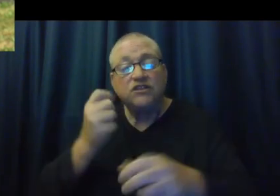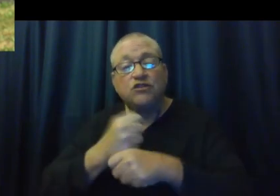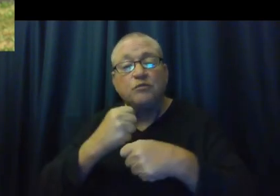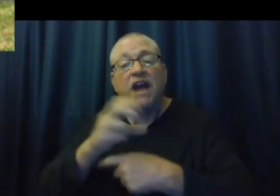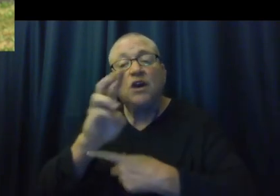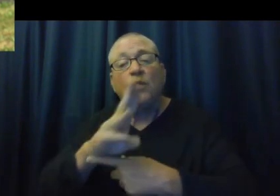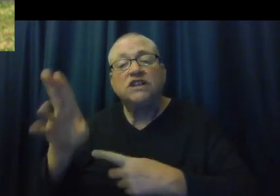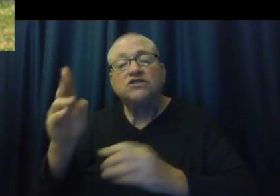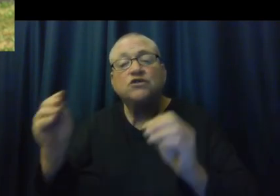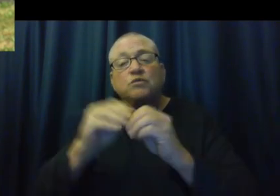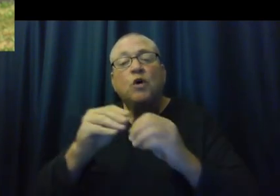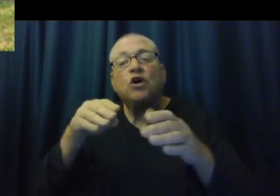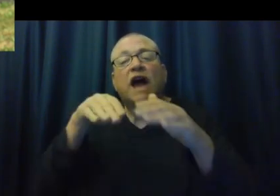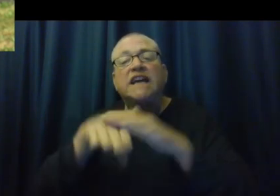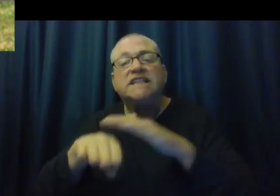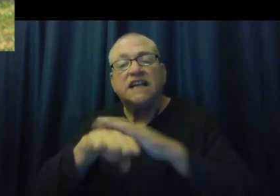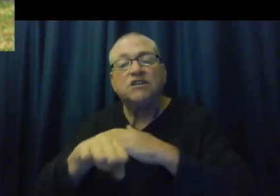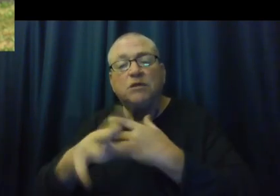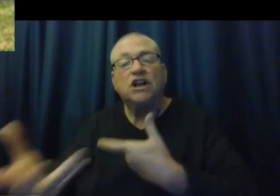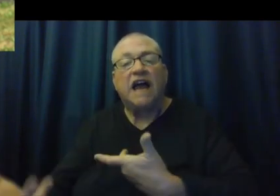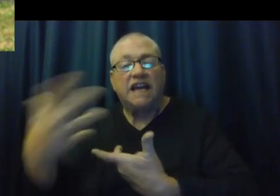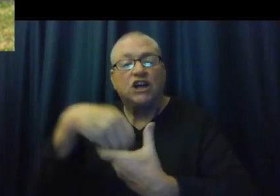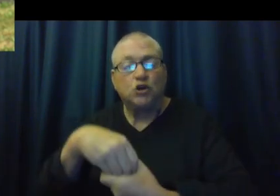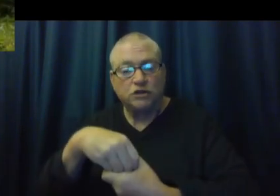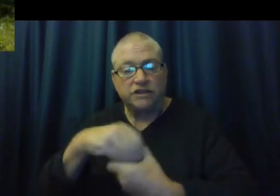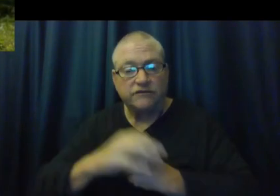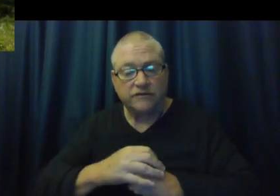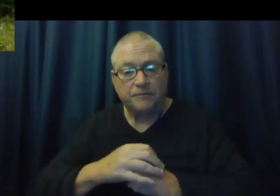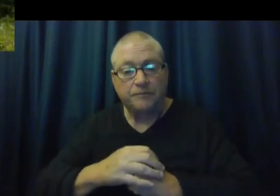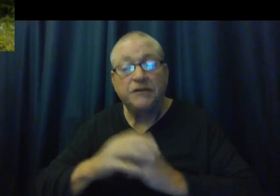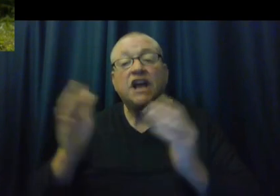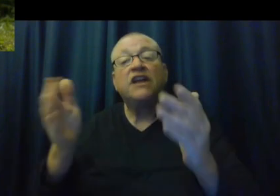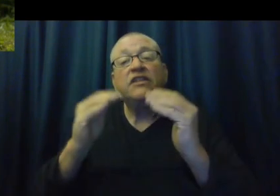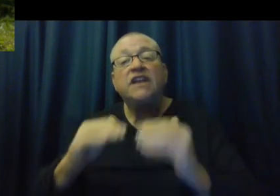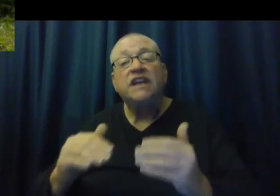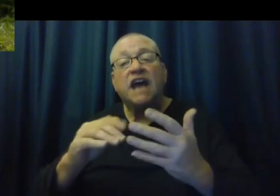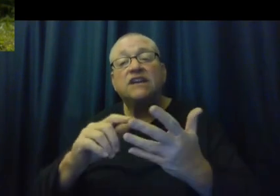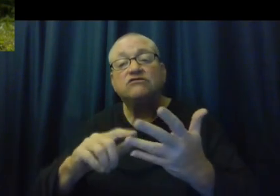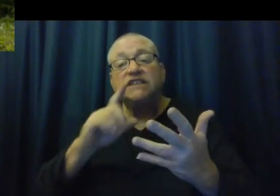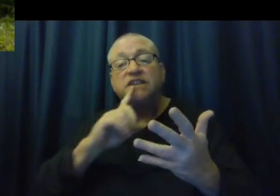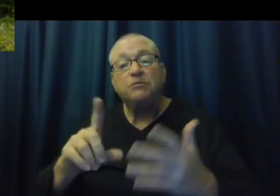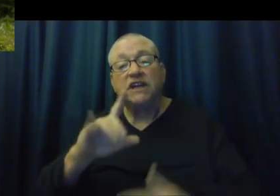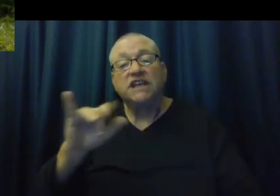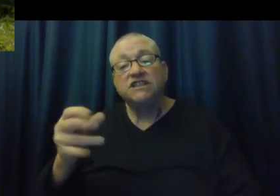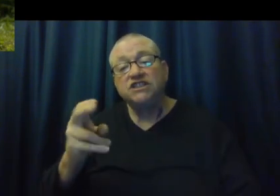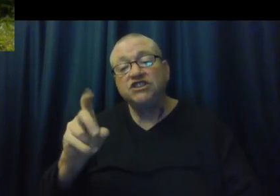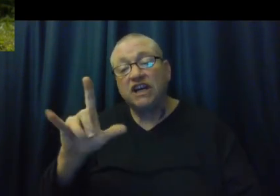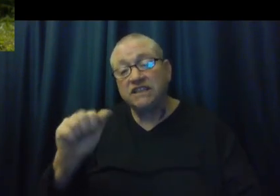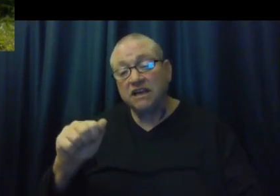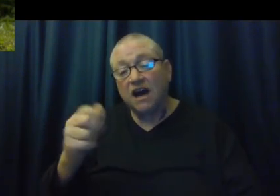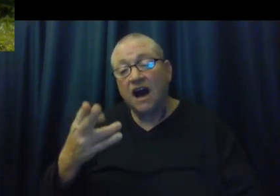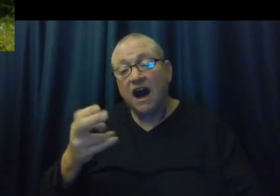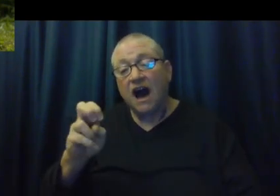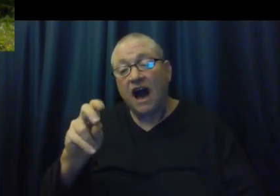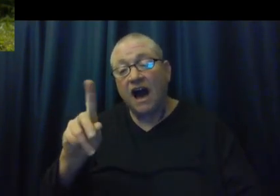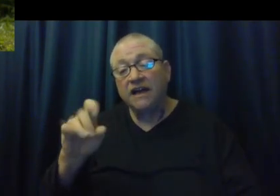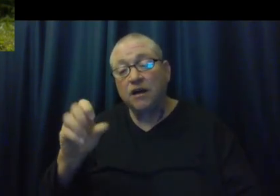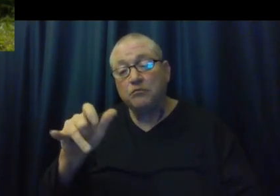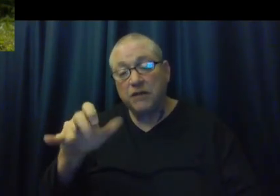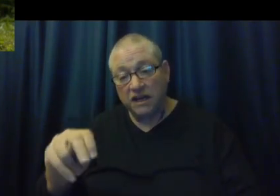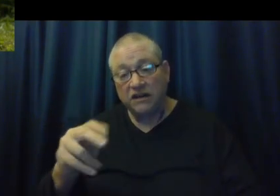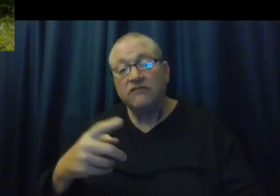Western be a more accessible and inclusive institution. The next recipient of the President's Exceptional Effort Award